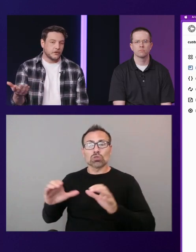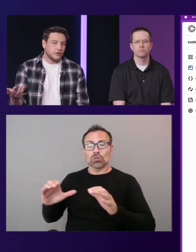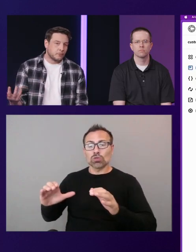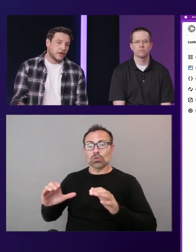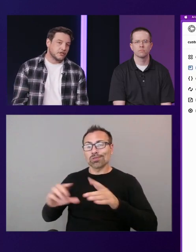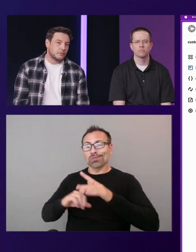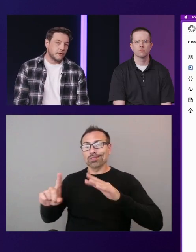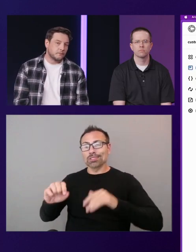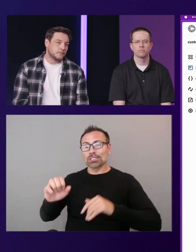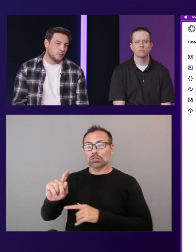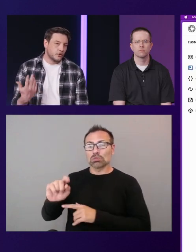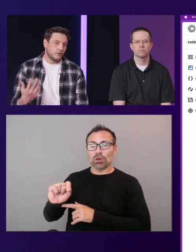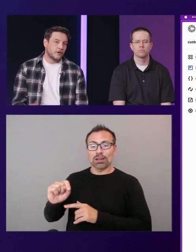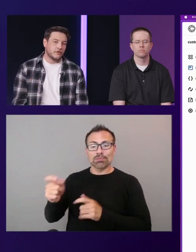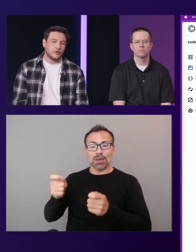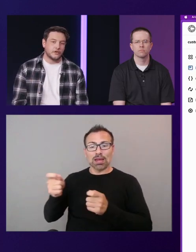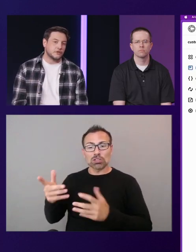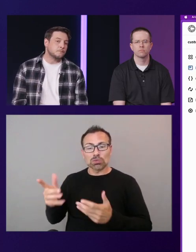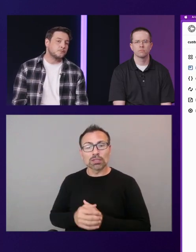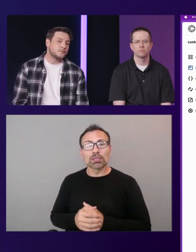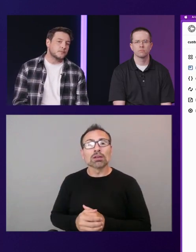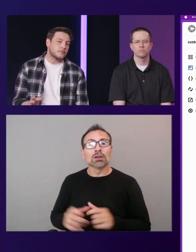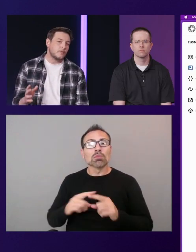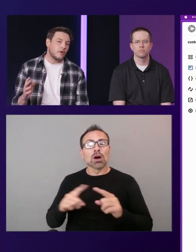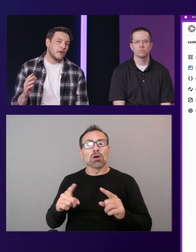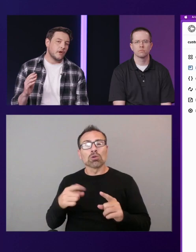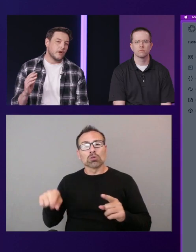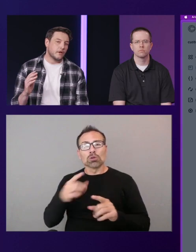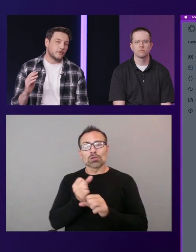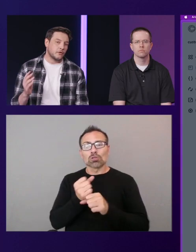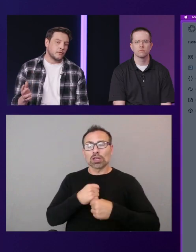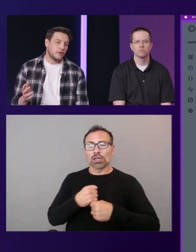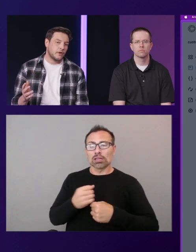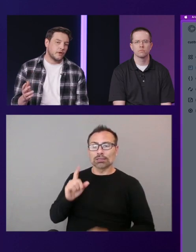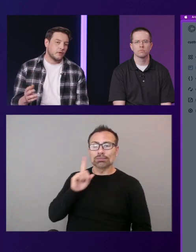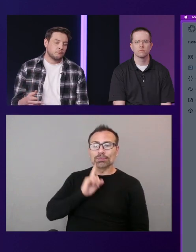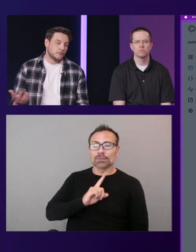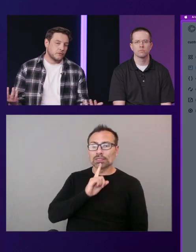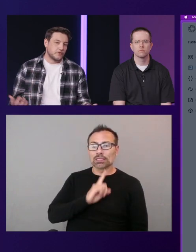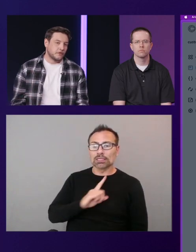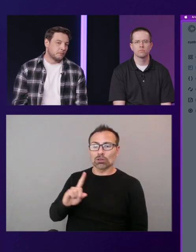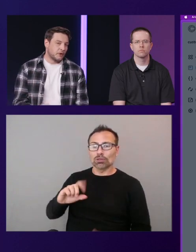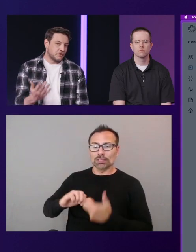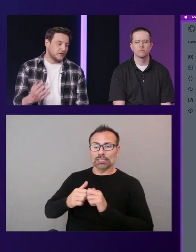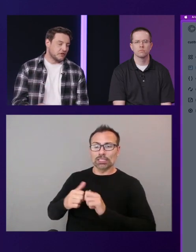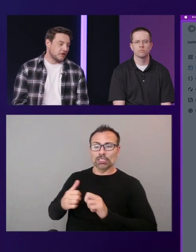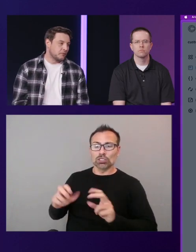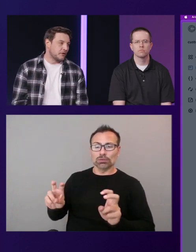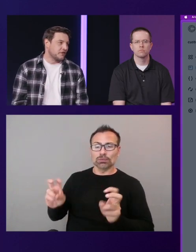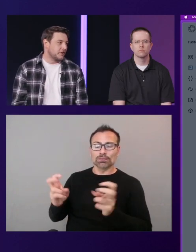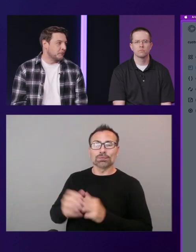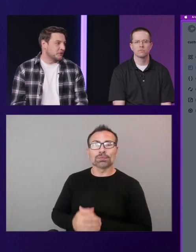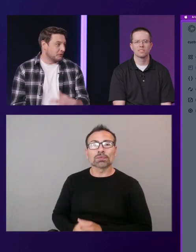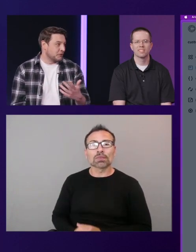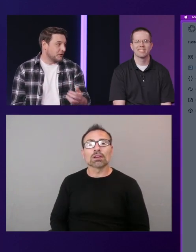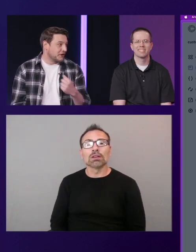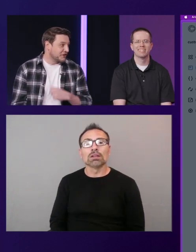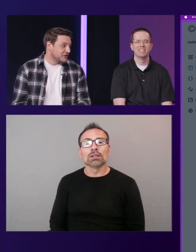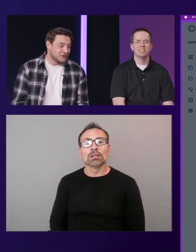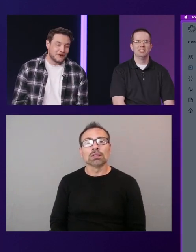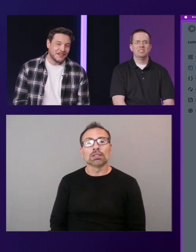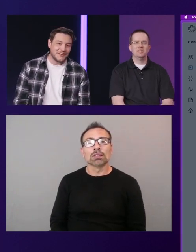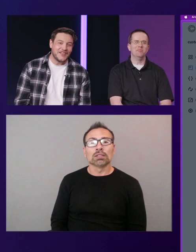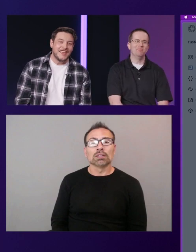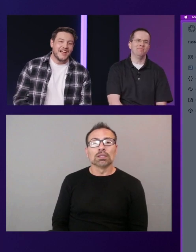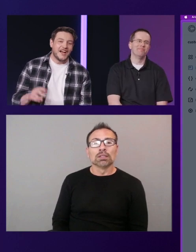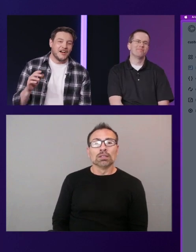is obviously a new project, but we'll go and create a single issue. So this probably the least exciting part of the demo is I'm going to write out an